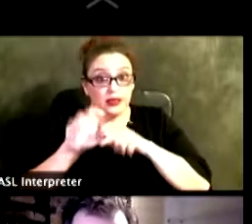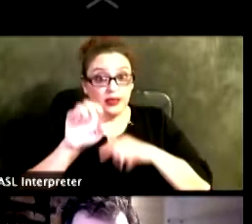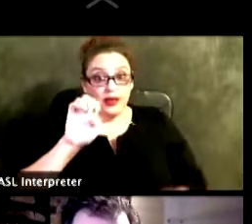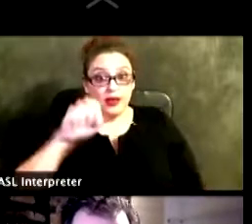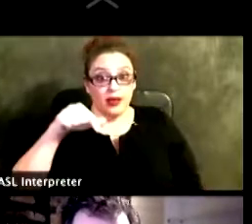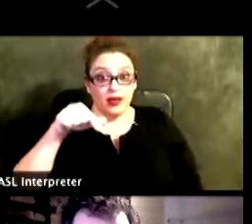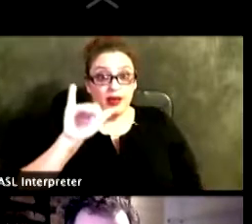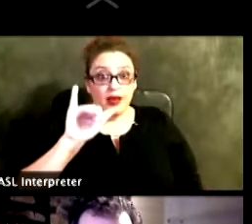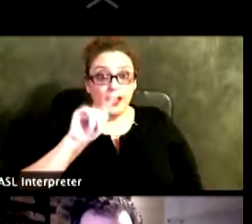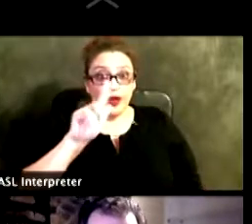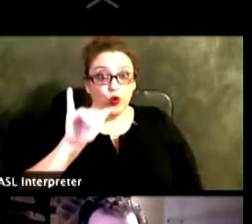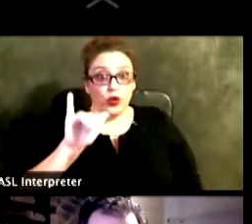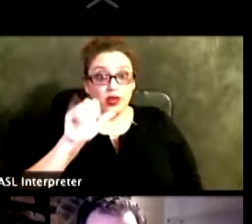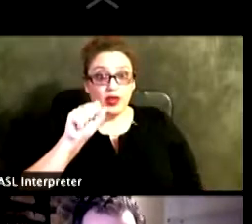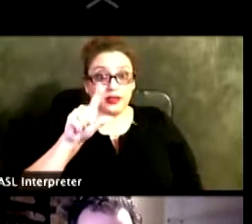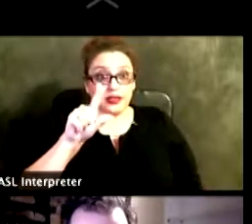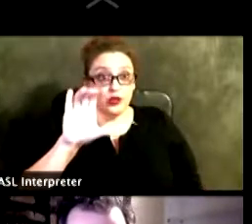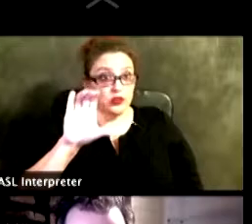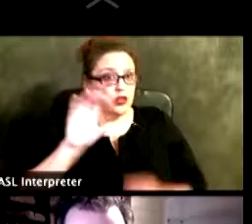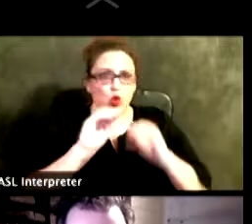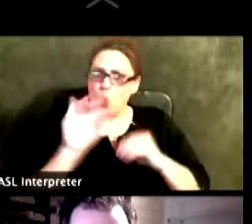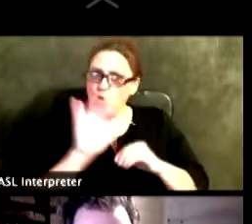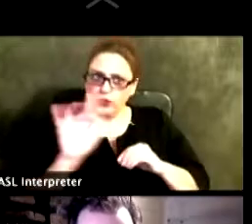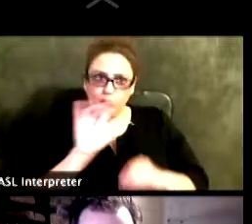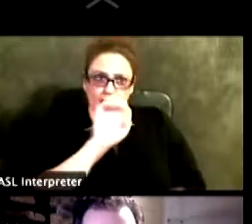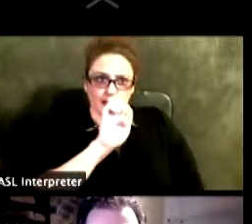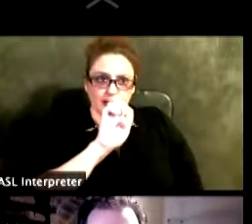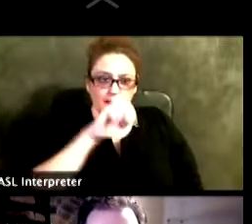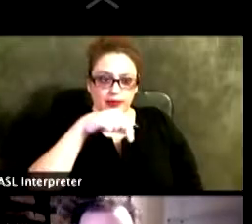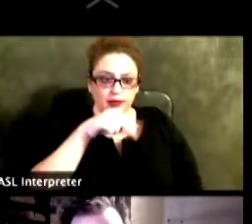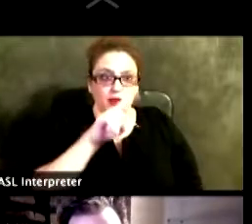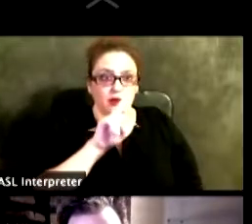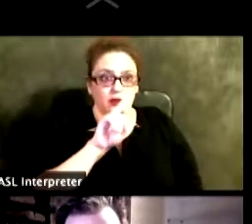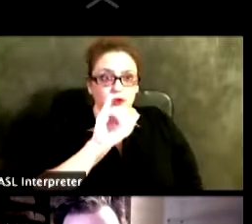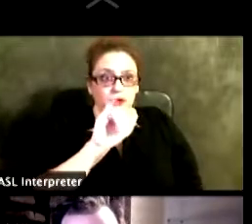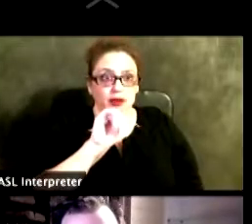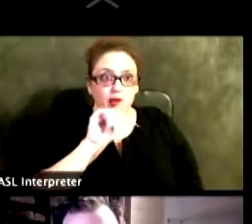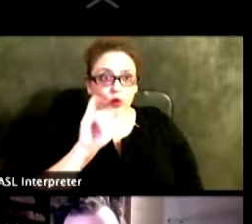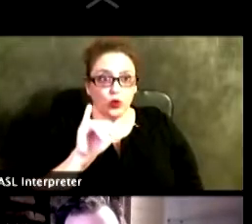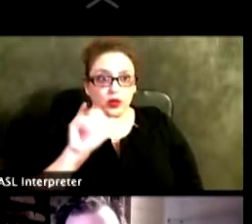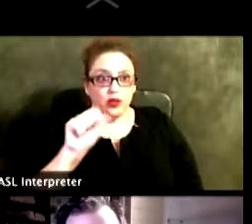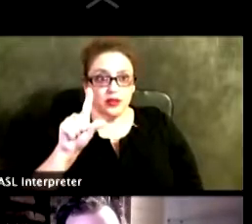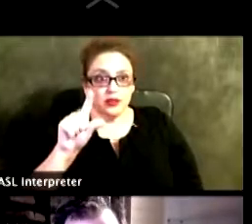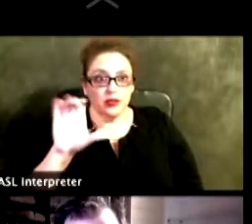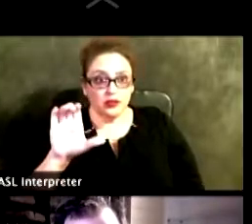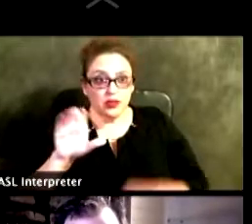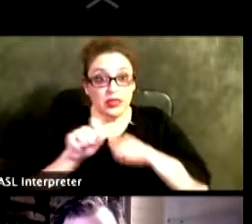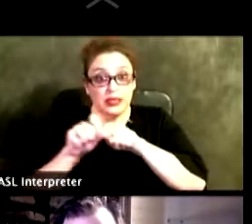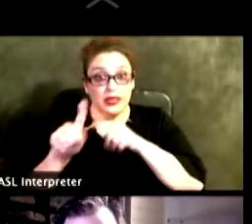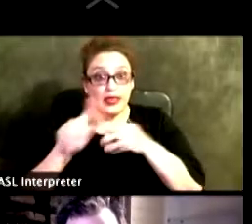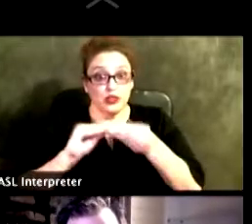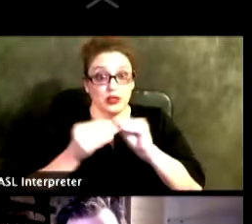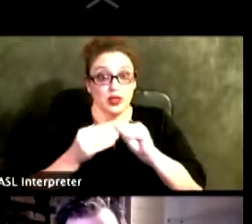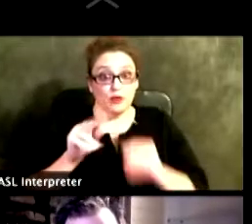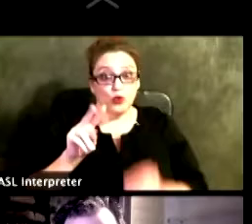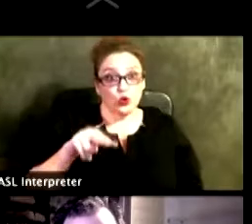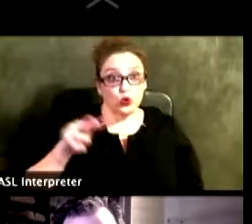EQUITYSLC with no spaces. That's EQUITYSLC to the number 22333. Again,